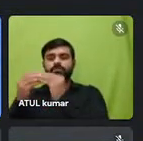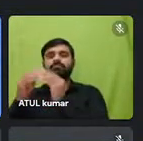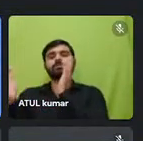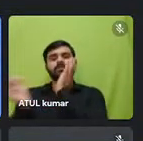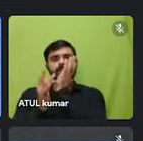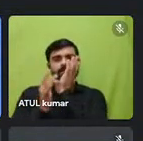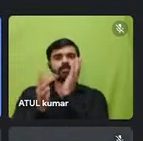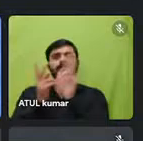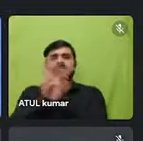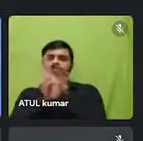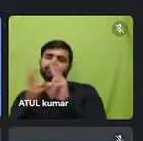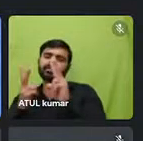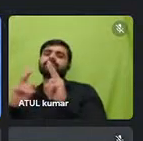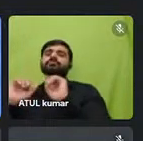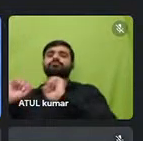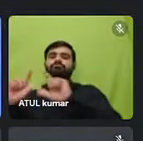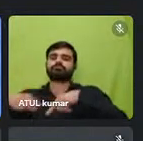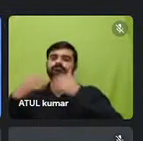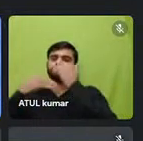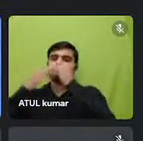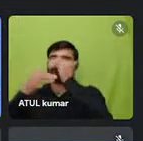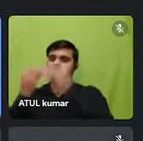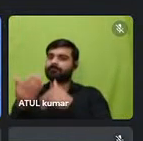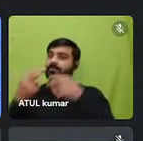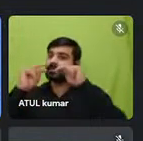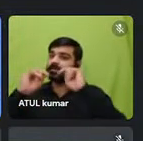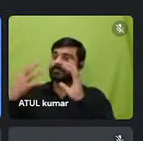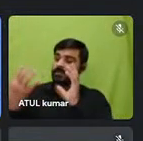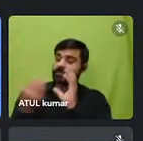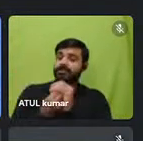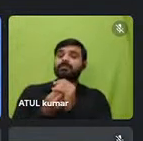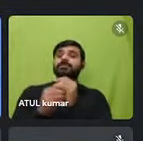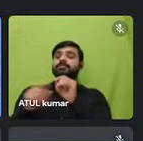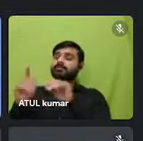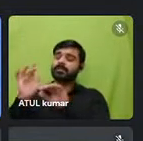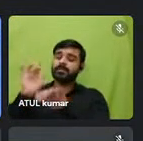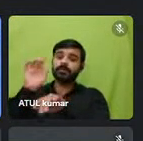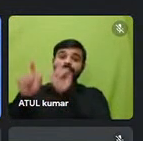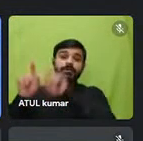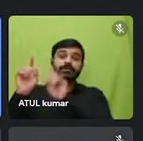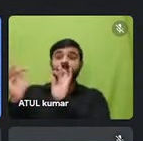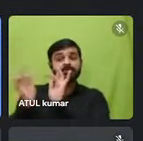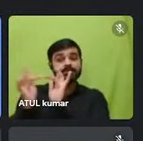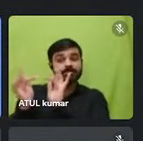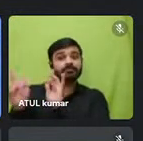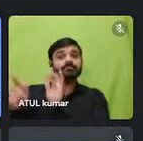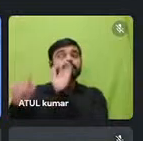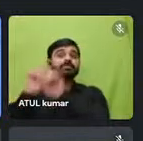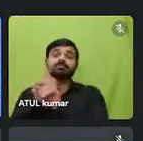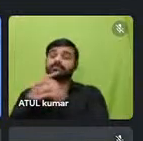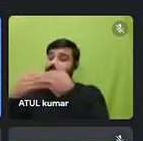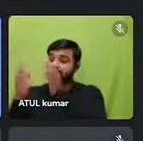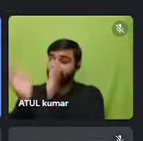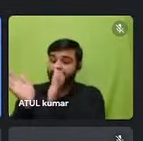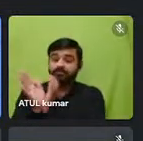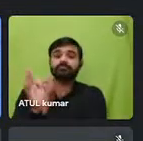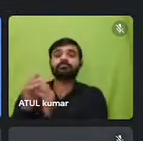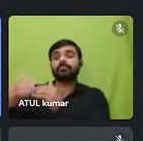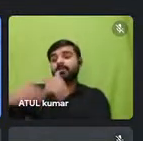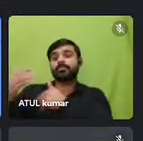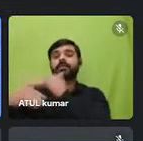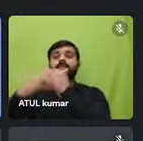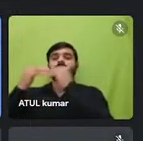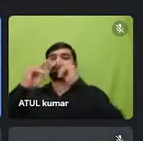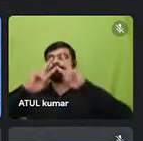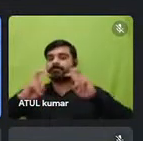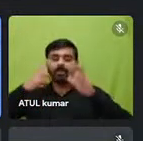technology and so on. You need to constantly keep in touch with deaf communities while developing